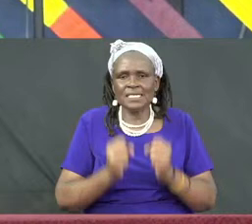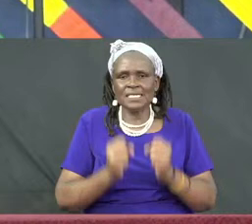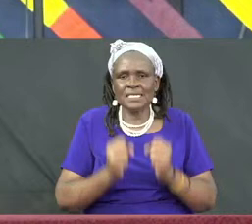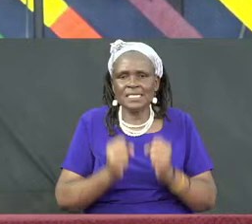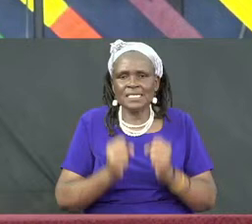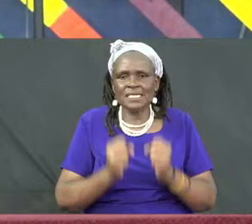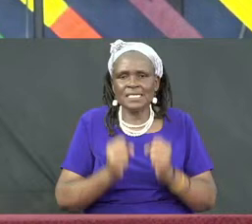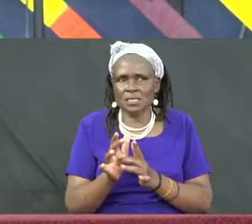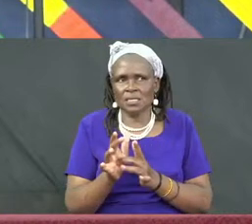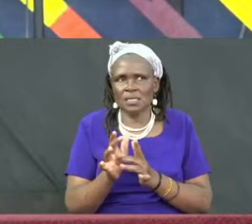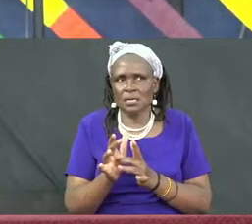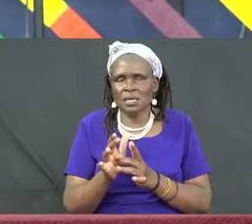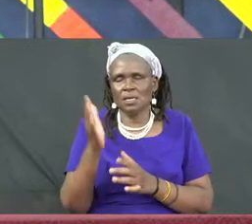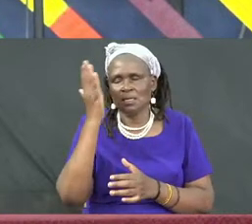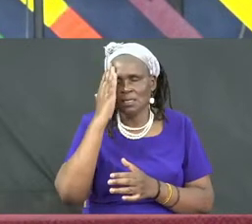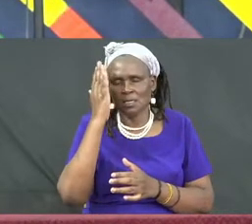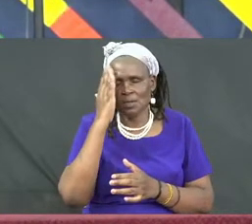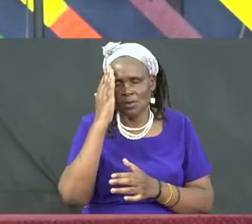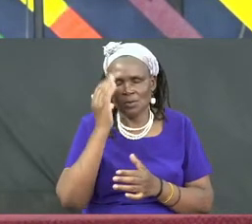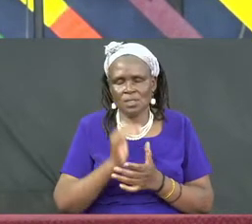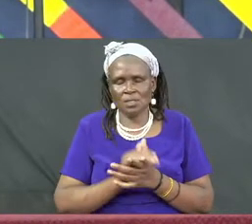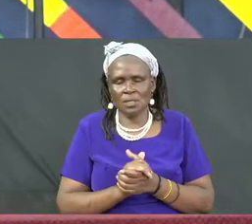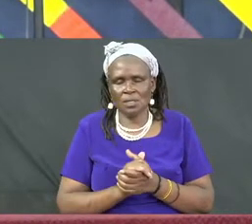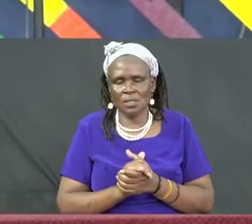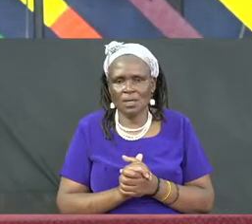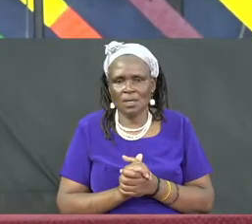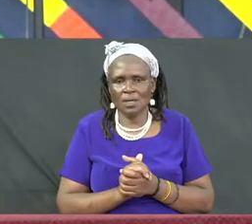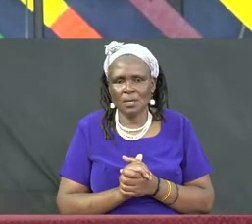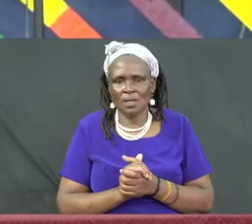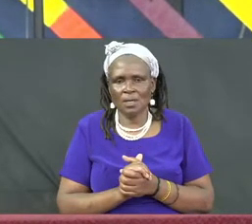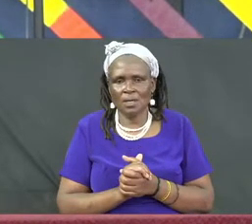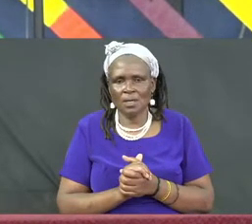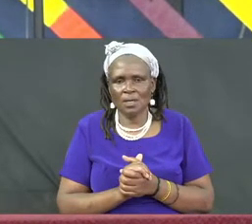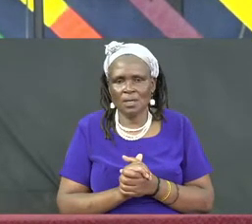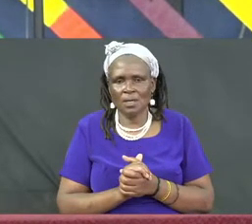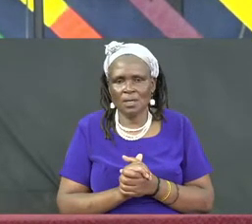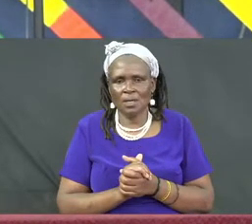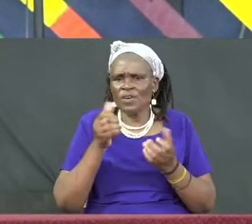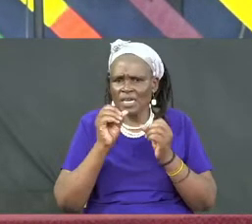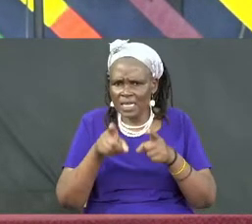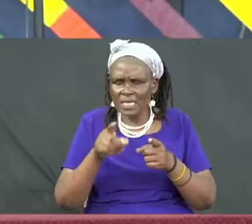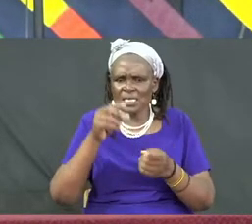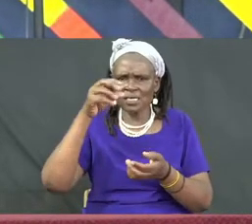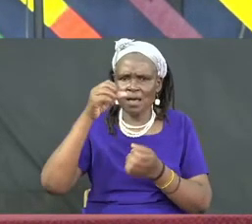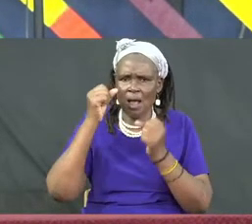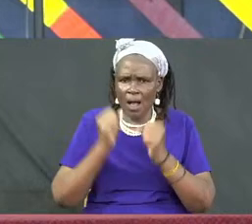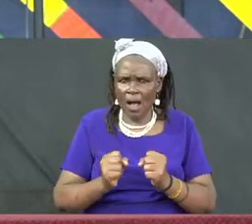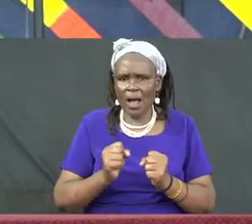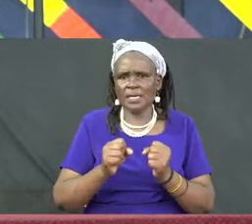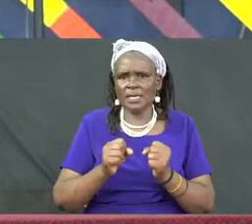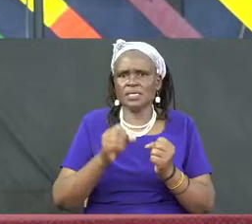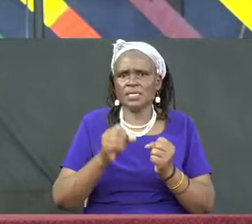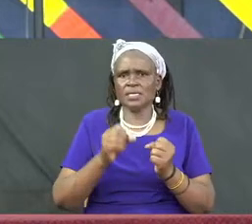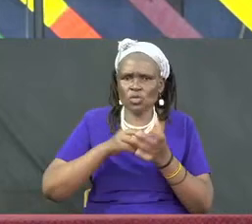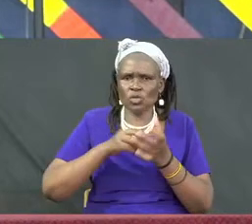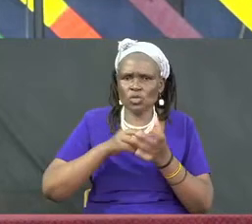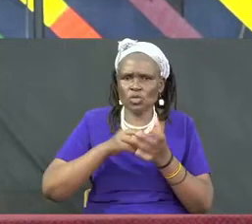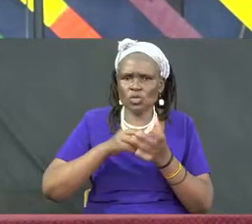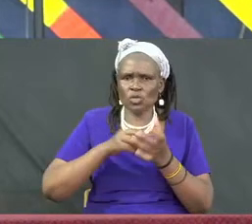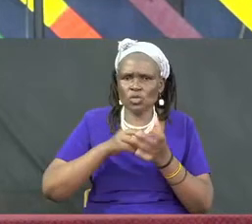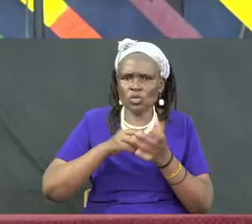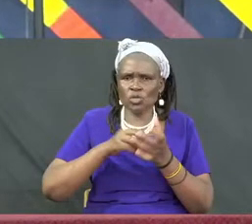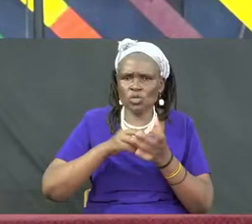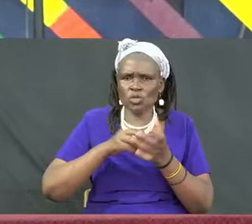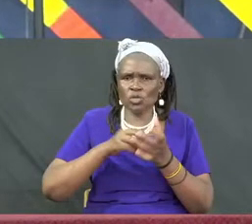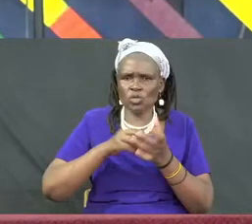Jesus knows. And yet, despite this difficult situation that the believers in Pergamum were